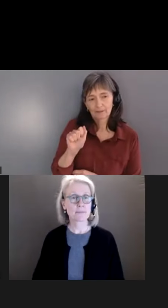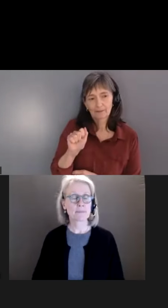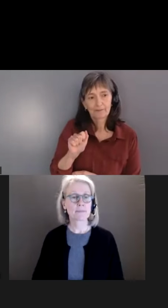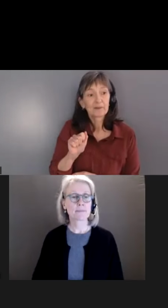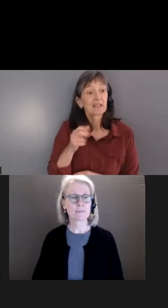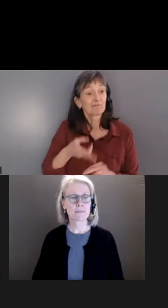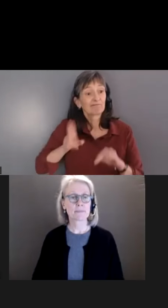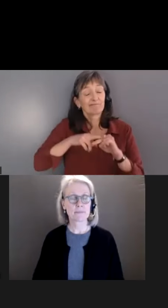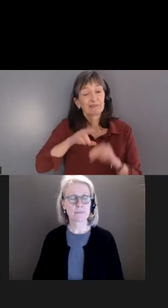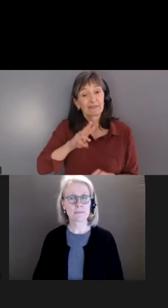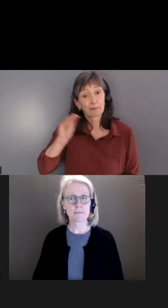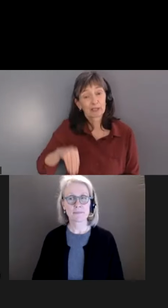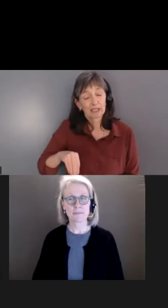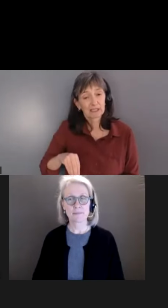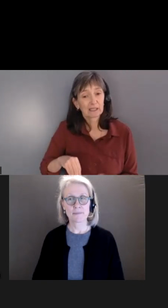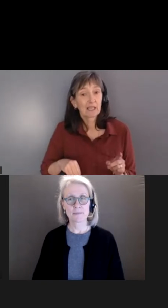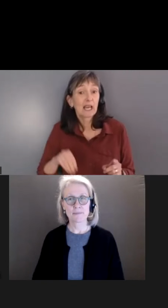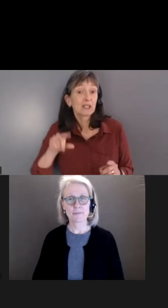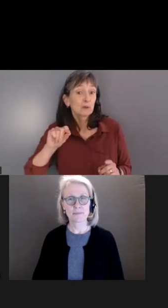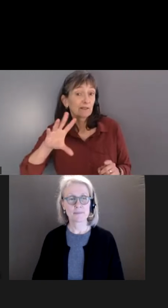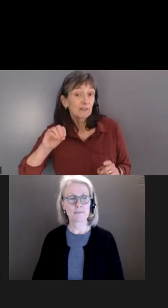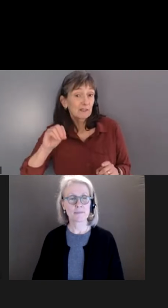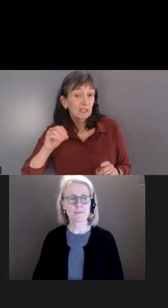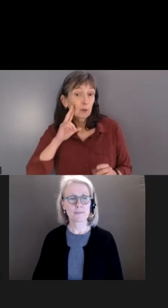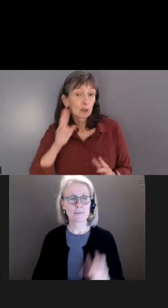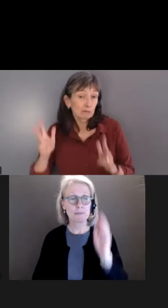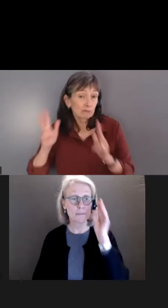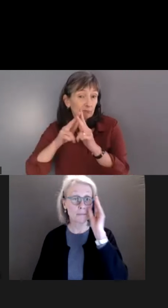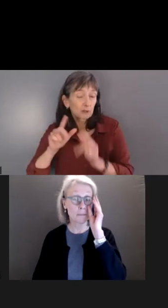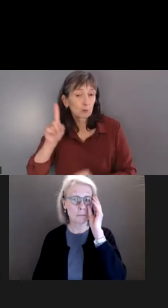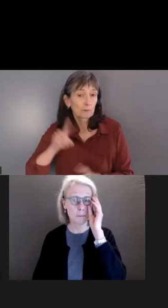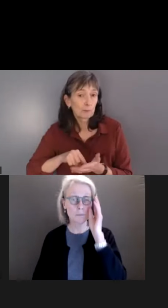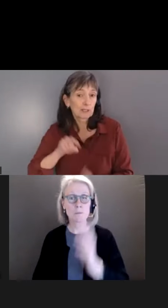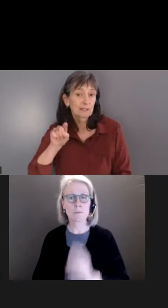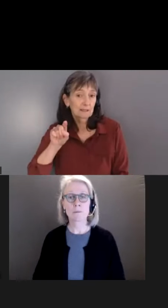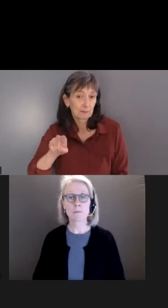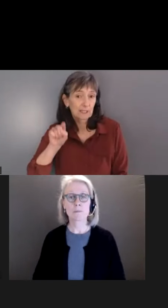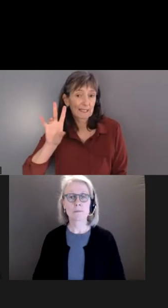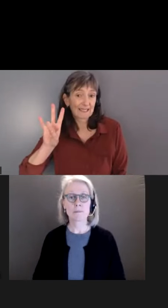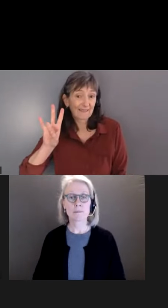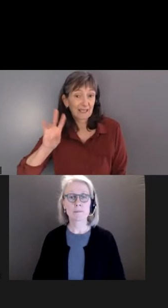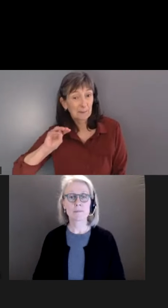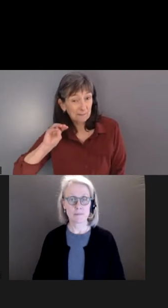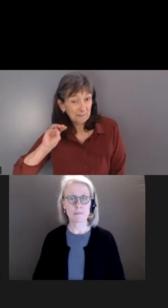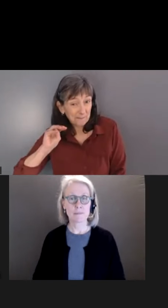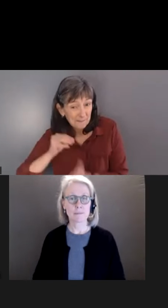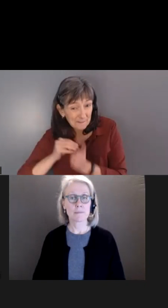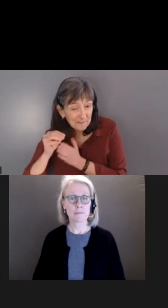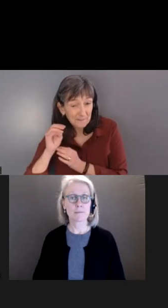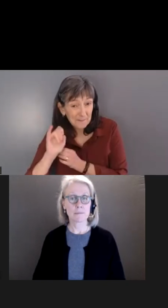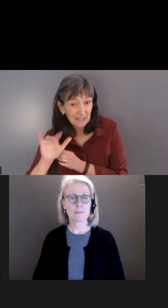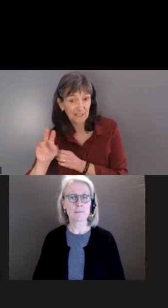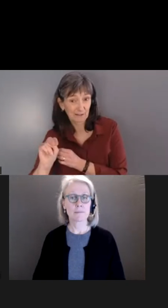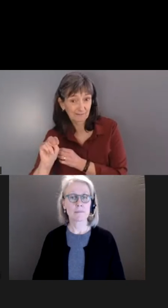Canadians living with dementia will almost triple to 1.7 million. And so when thinking about initiatives that can target